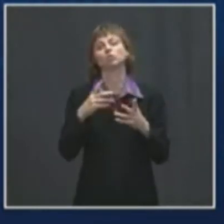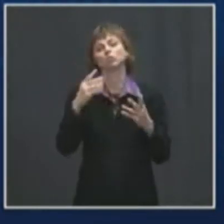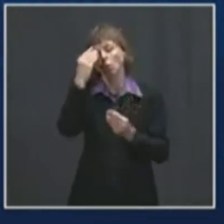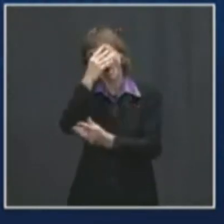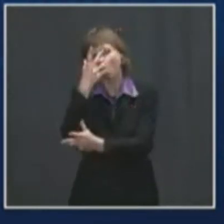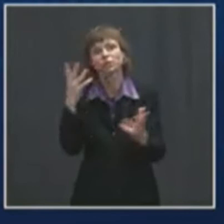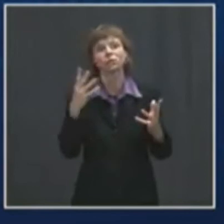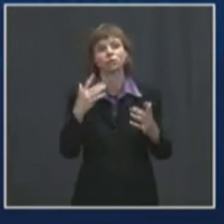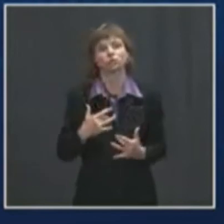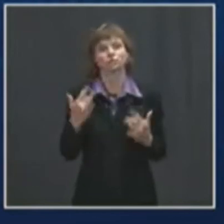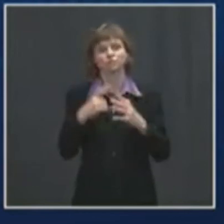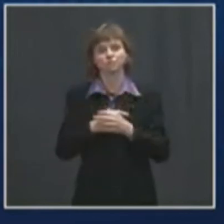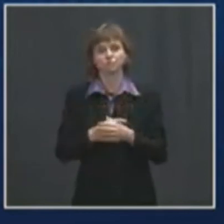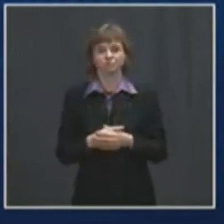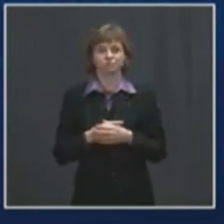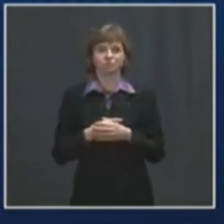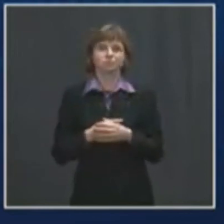on.